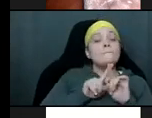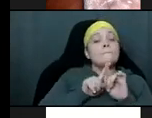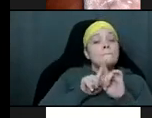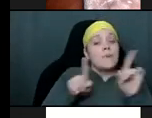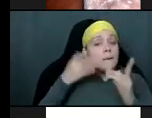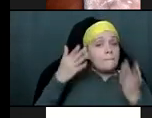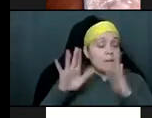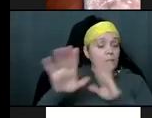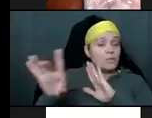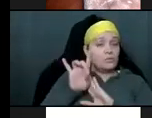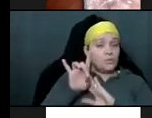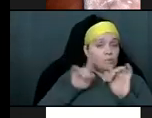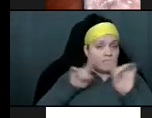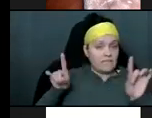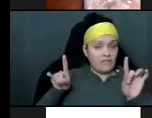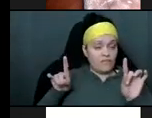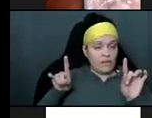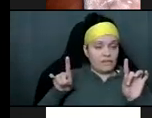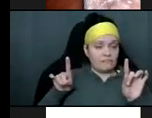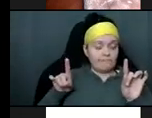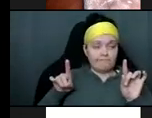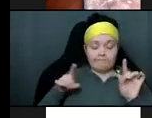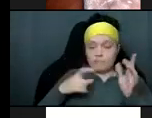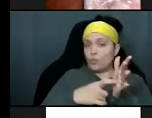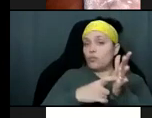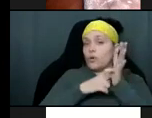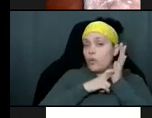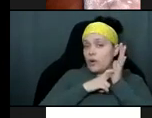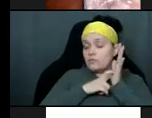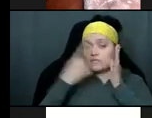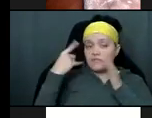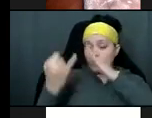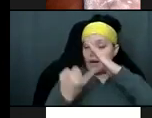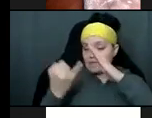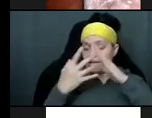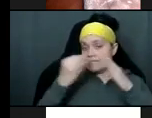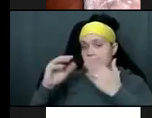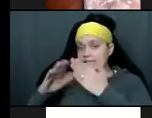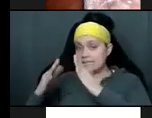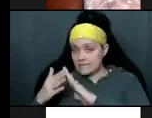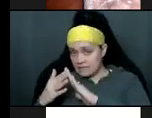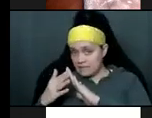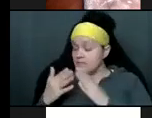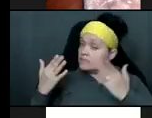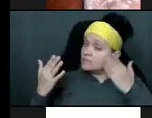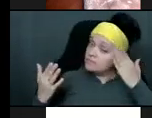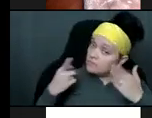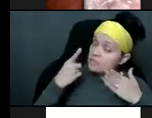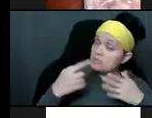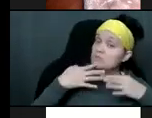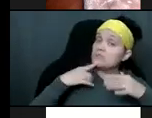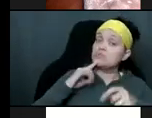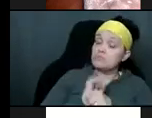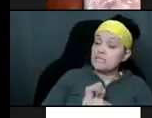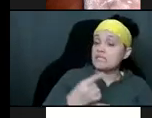you chose different criteria for isolated and city, so you might legitimately have come up